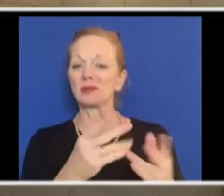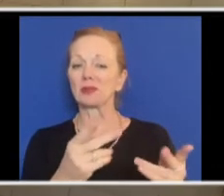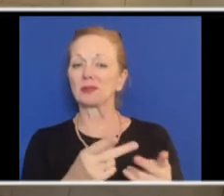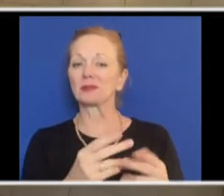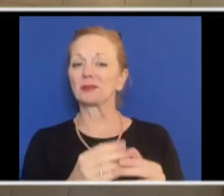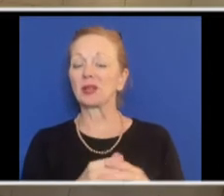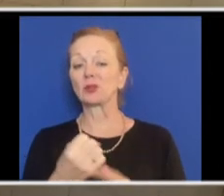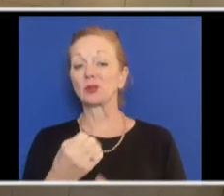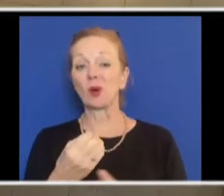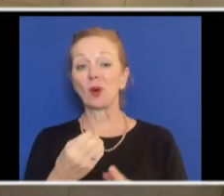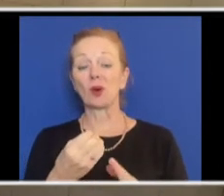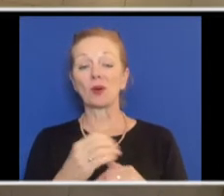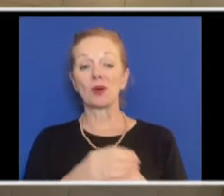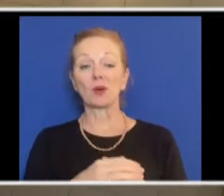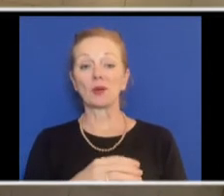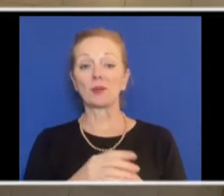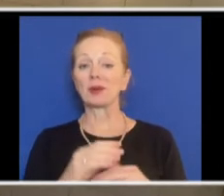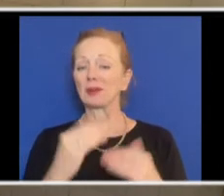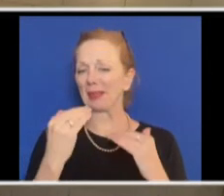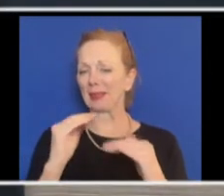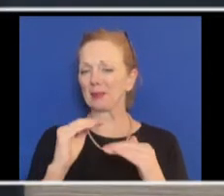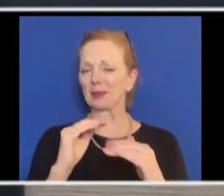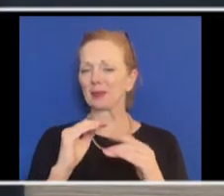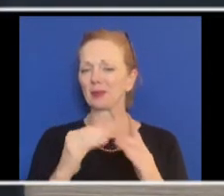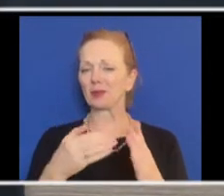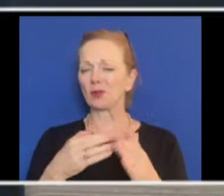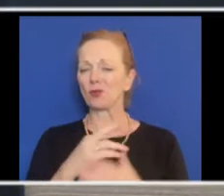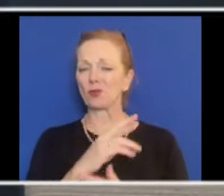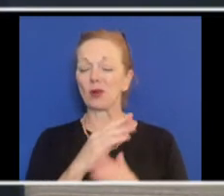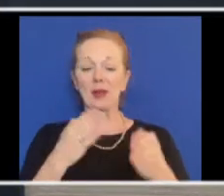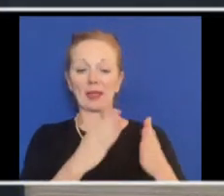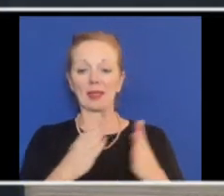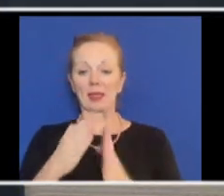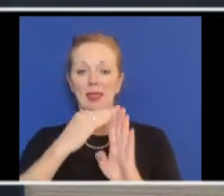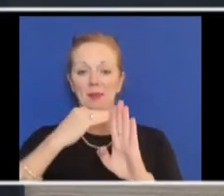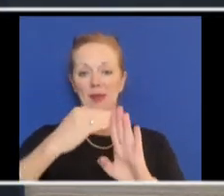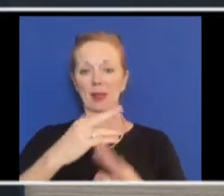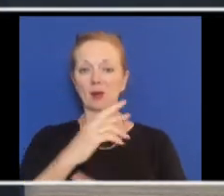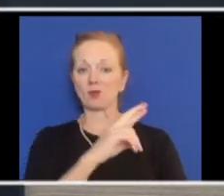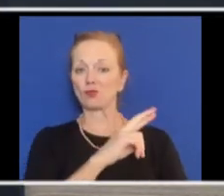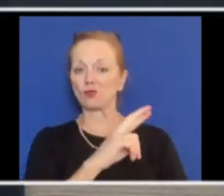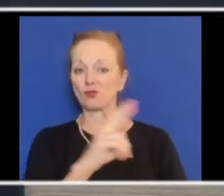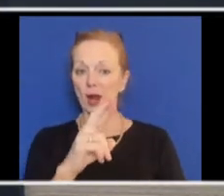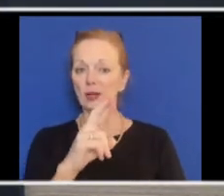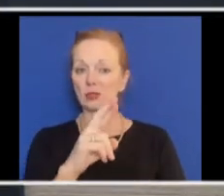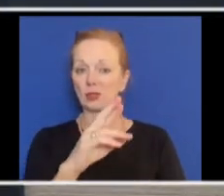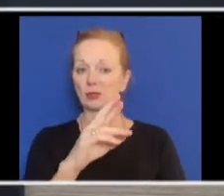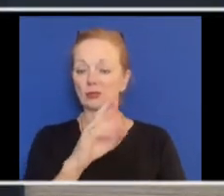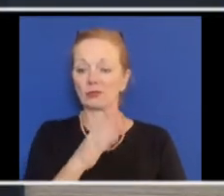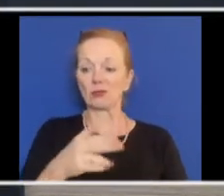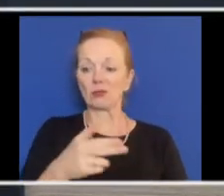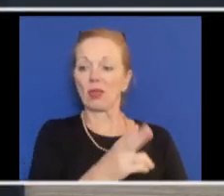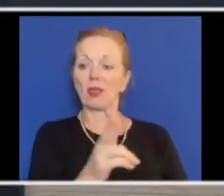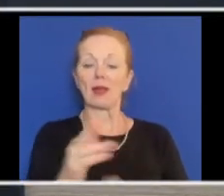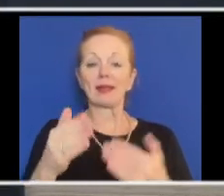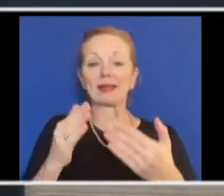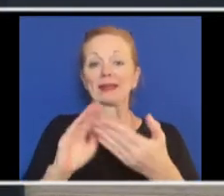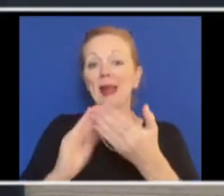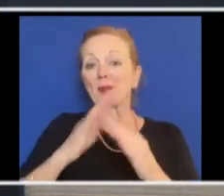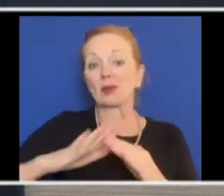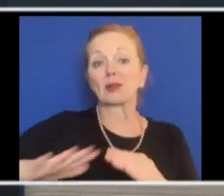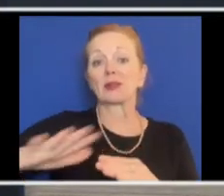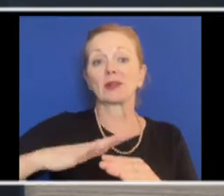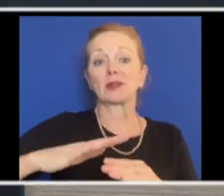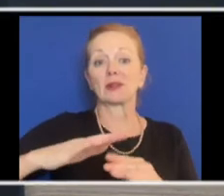so movements would be restricted to a right turn into the development along Randolph but there would be access from the